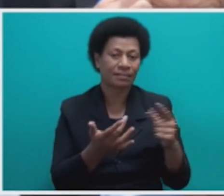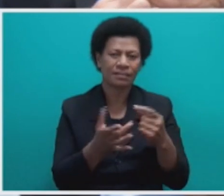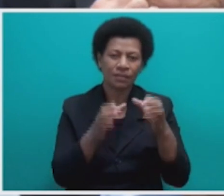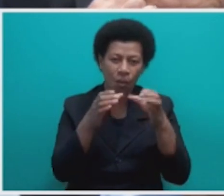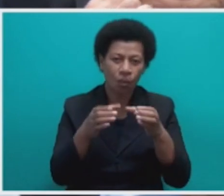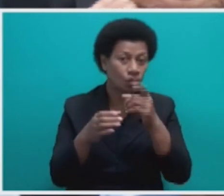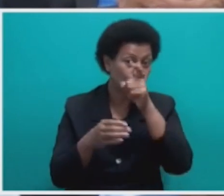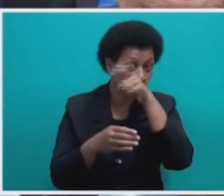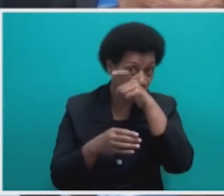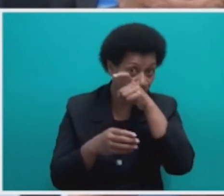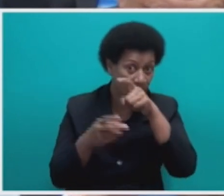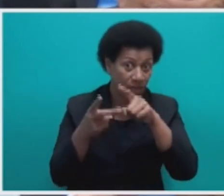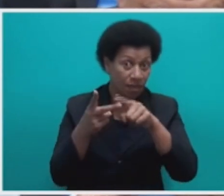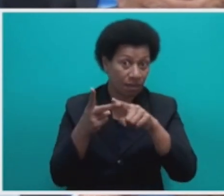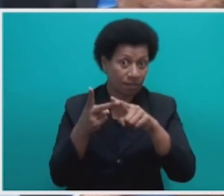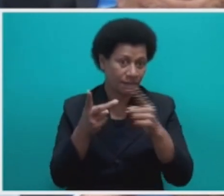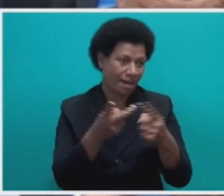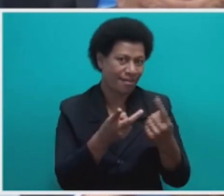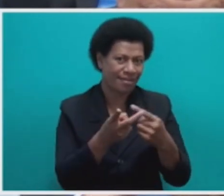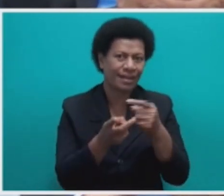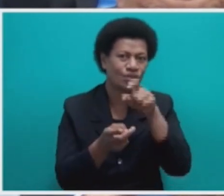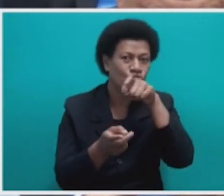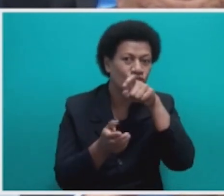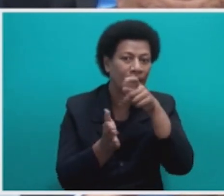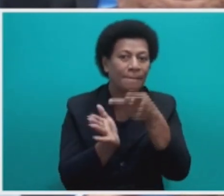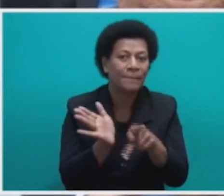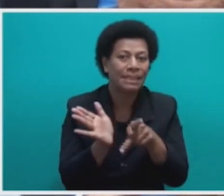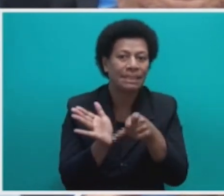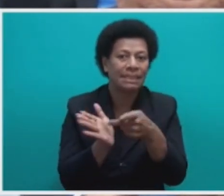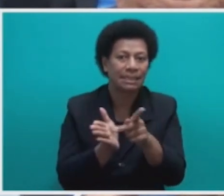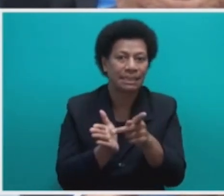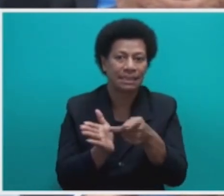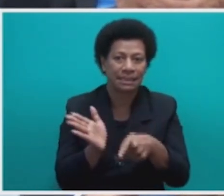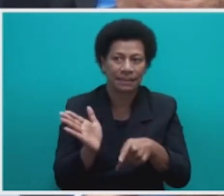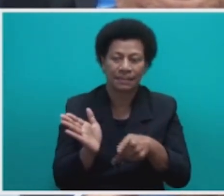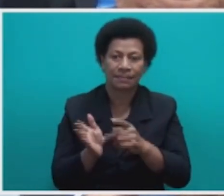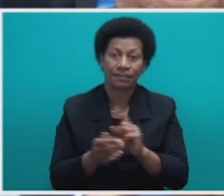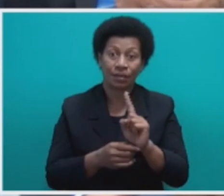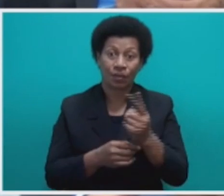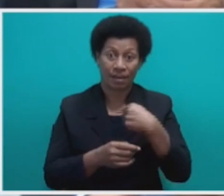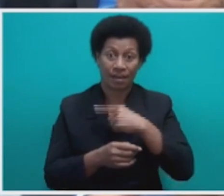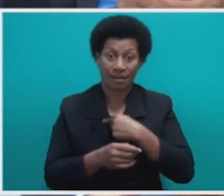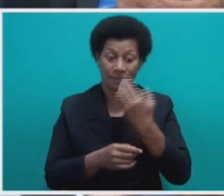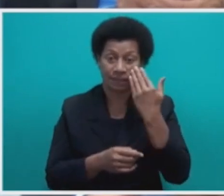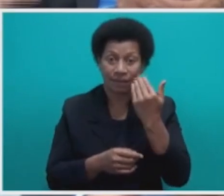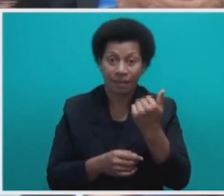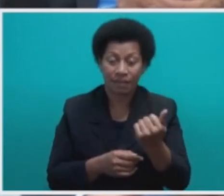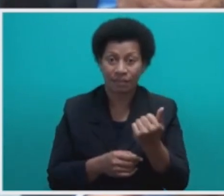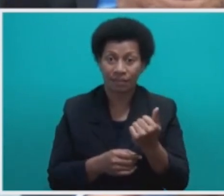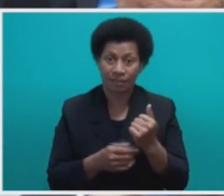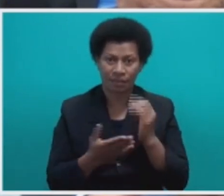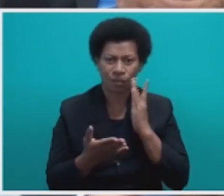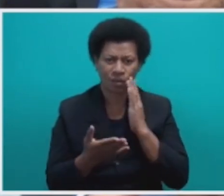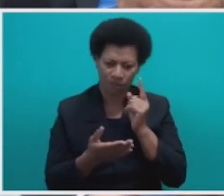chicken other than the chicken portion. Because what we found out, Mr. Speaker, when we were